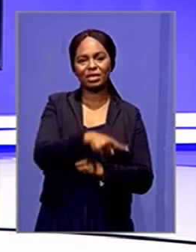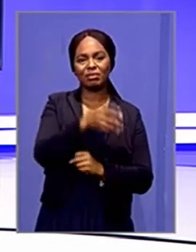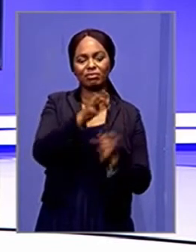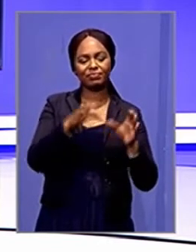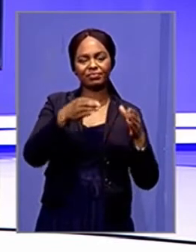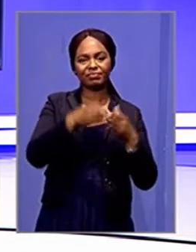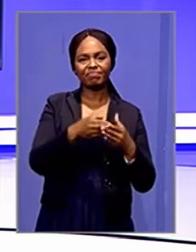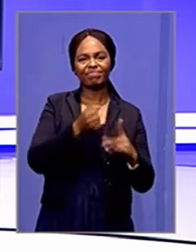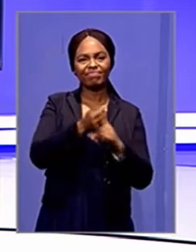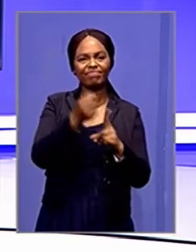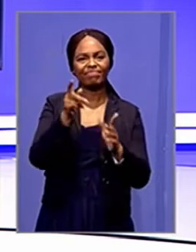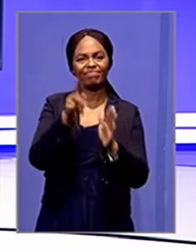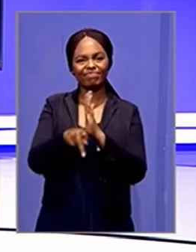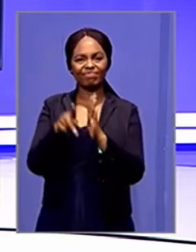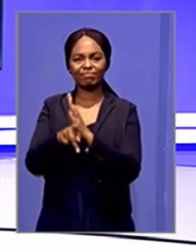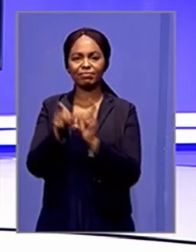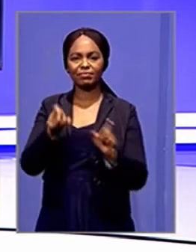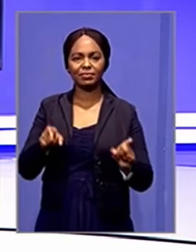tsa boipatong.